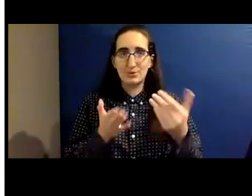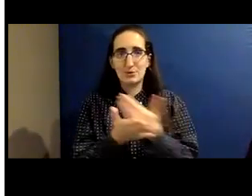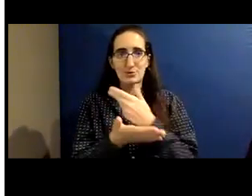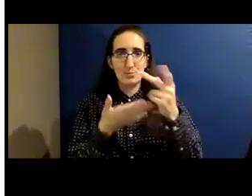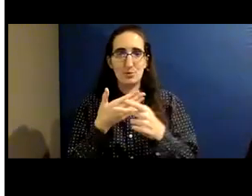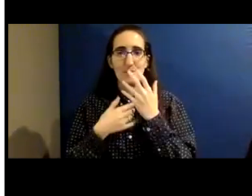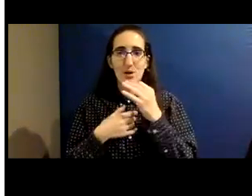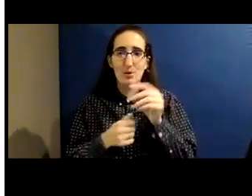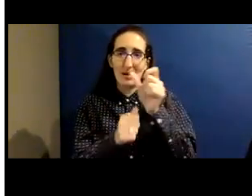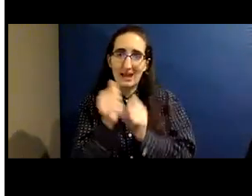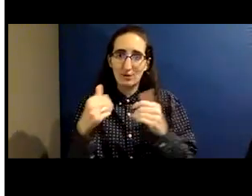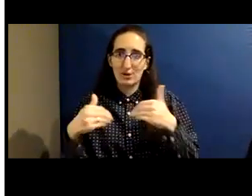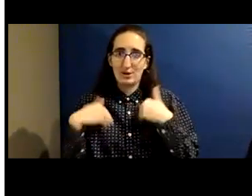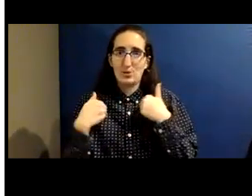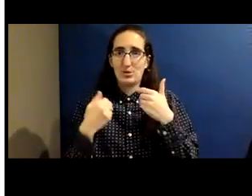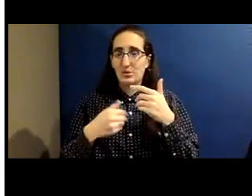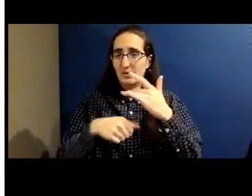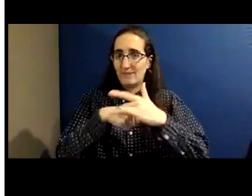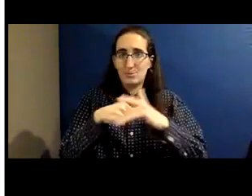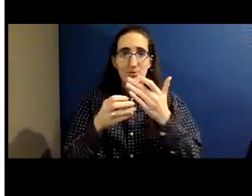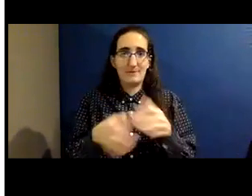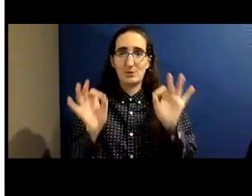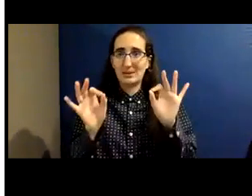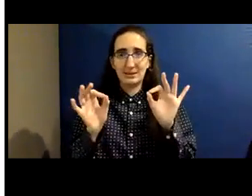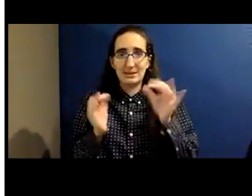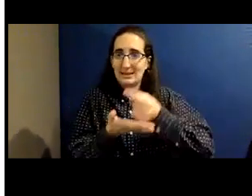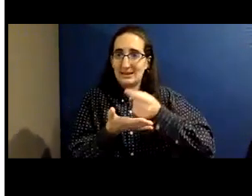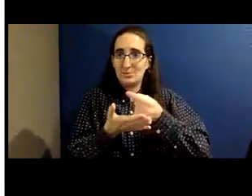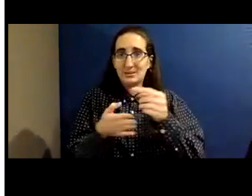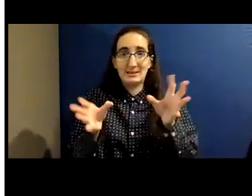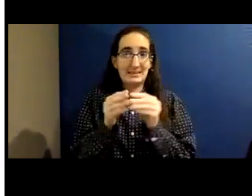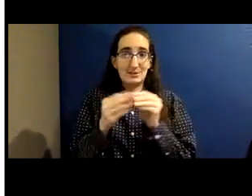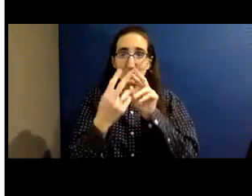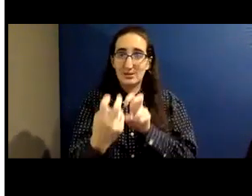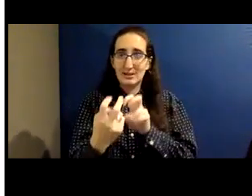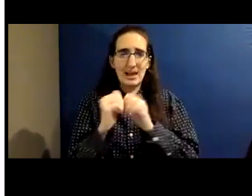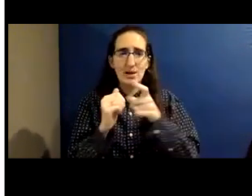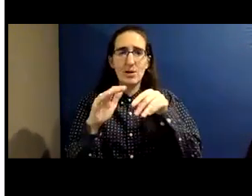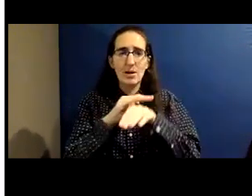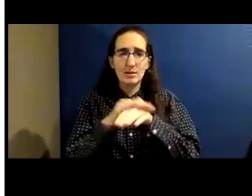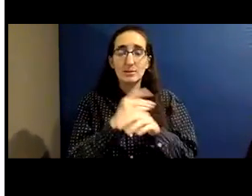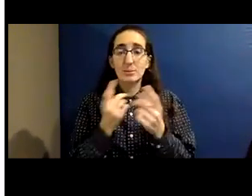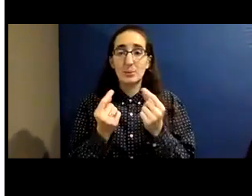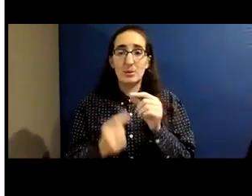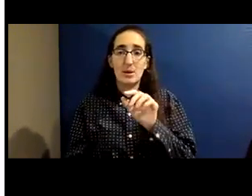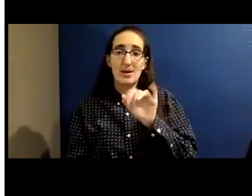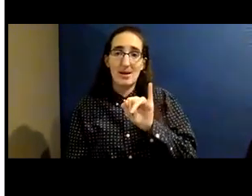every youth is eligible for free therapy sessions. And the way to access it is by going to